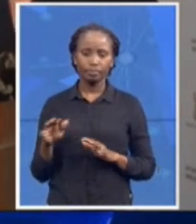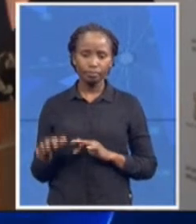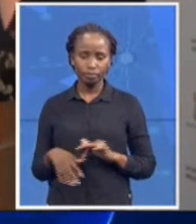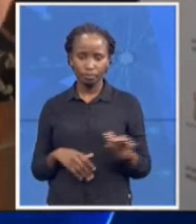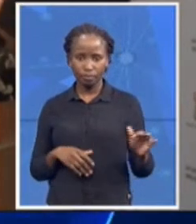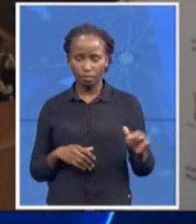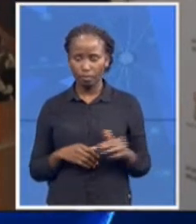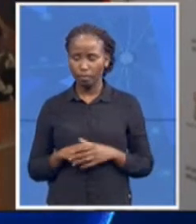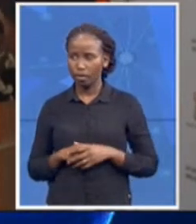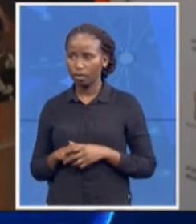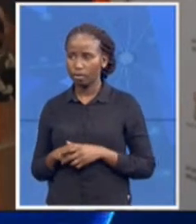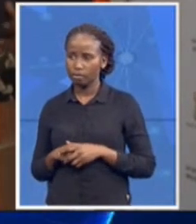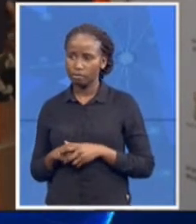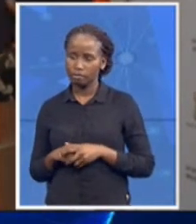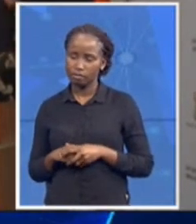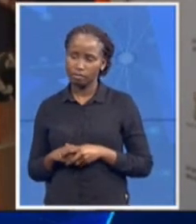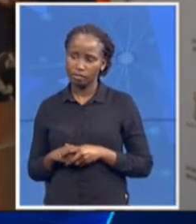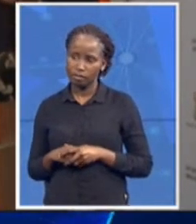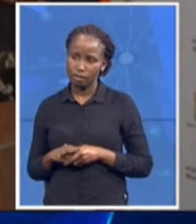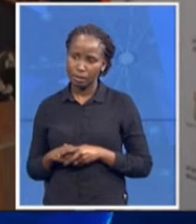spending or expenditure.